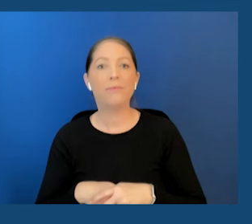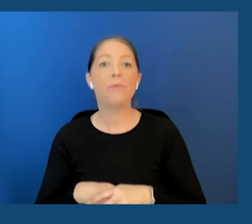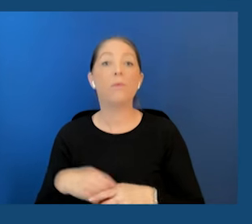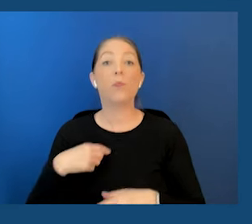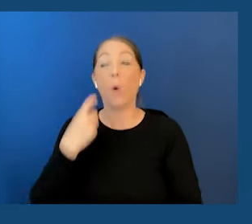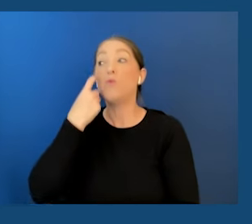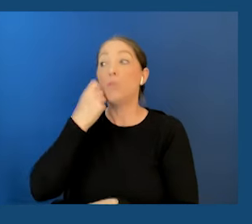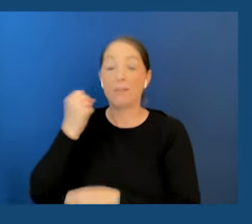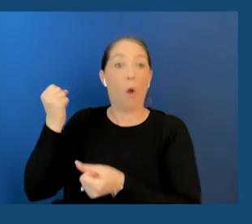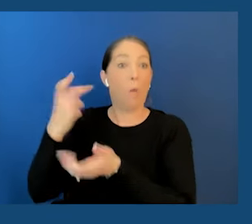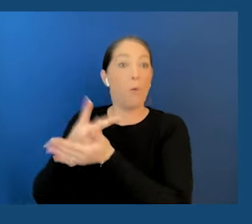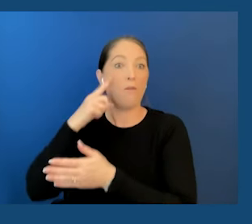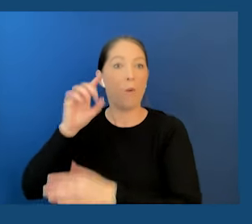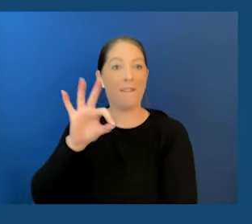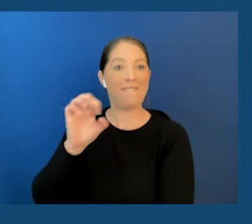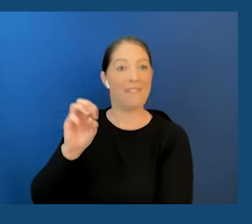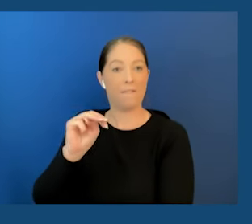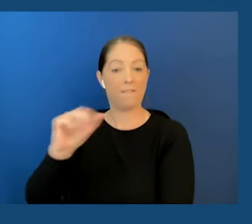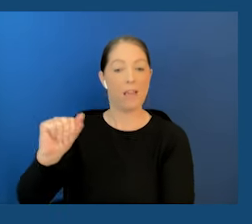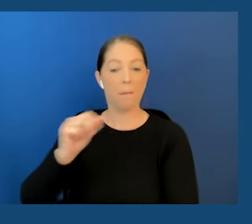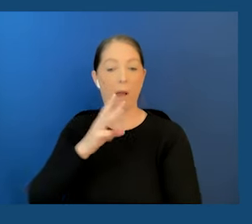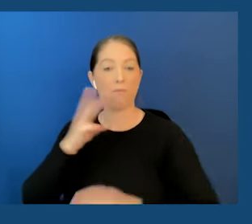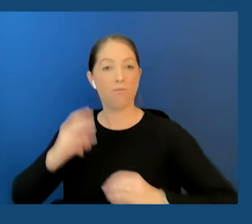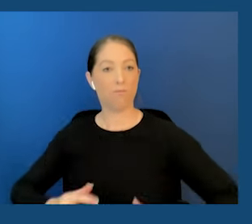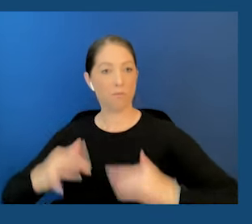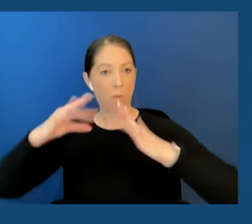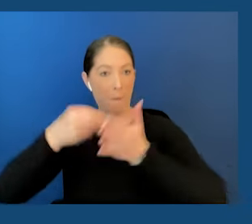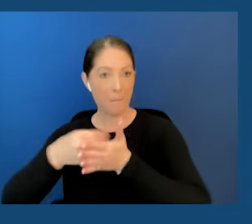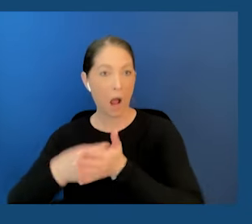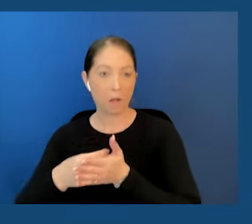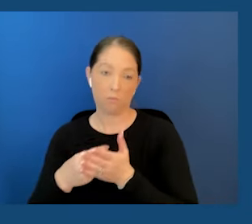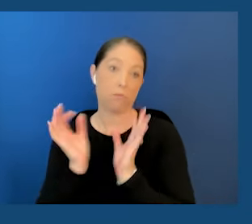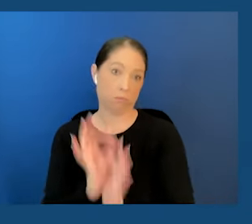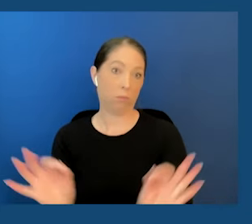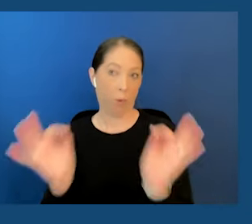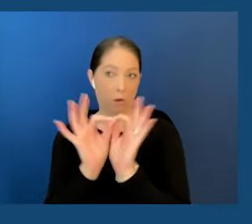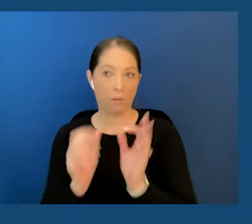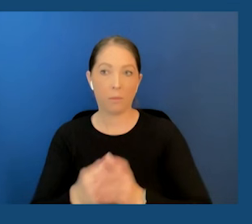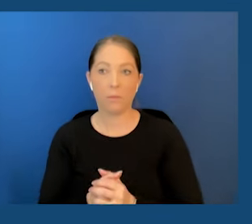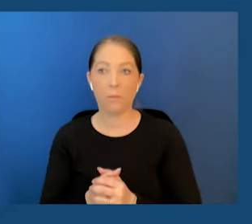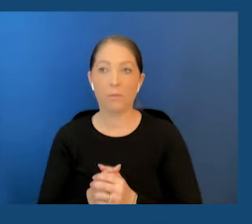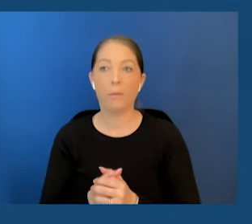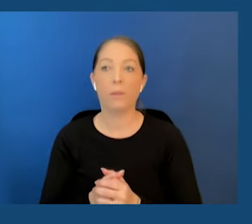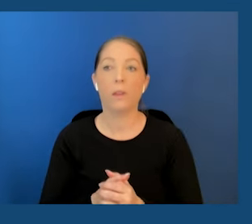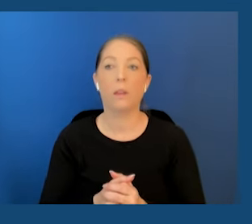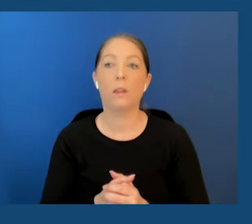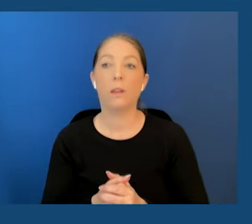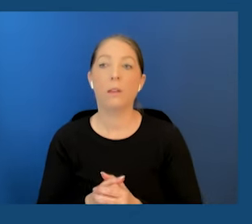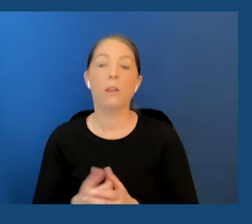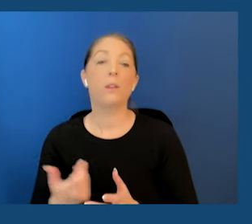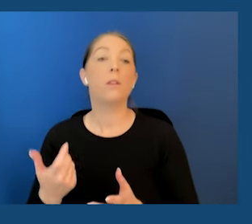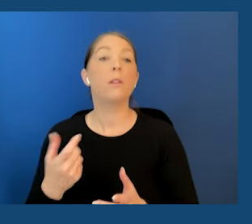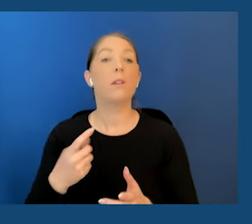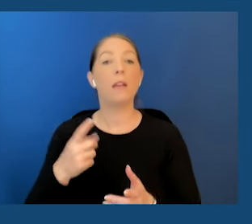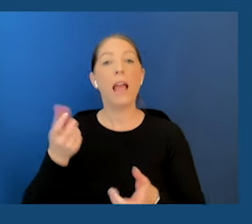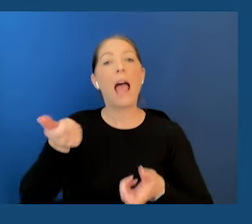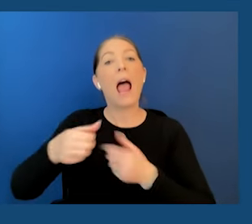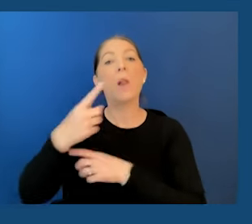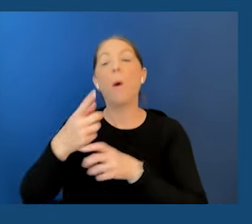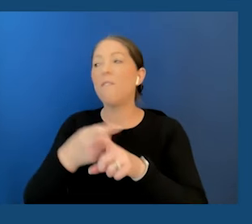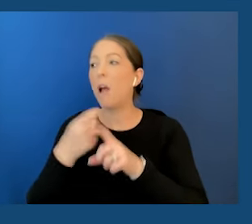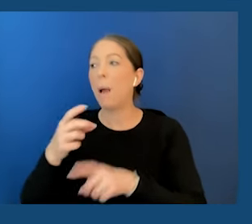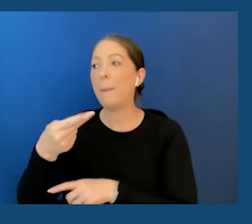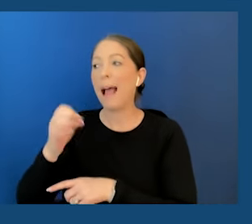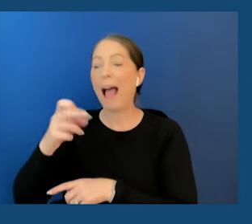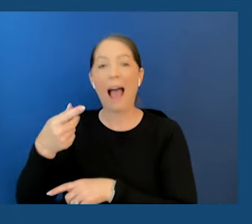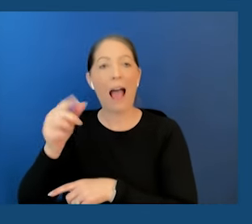week, approval to get reimbursements, which is important. But I saw it firsthand in Highland Falls. Anybody here from Highland Falls? Oh, yeah.